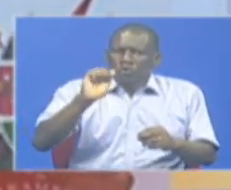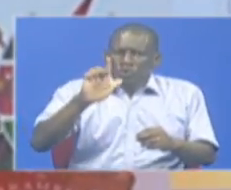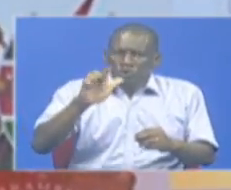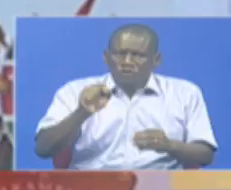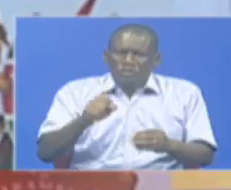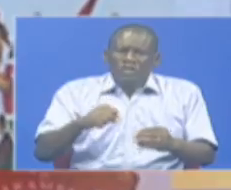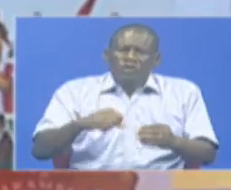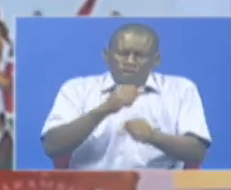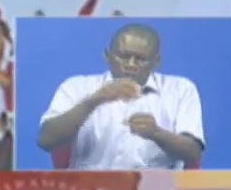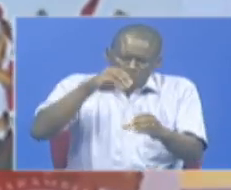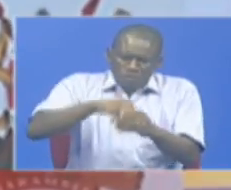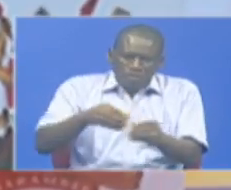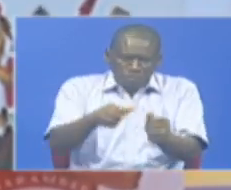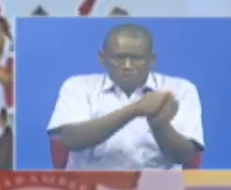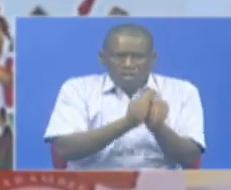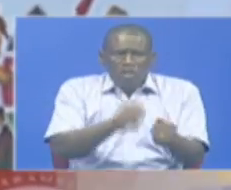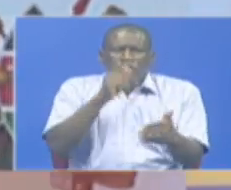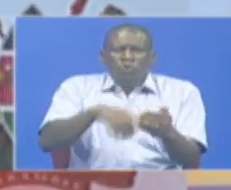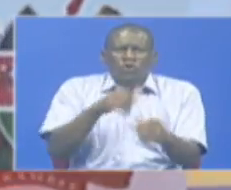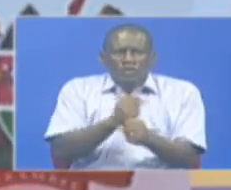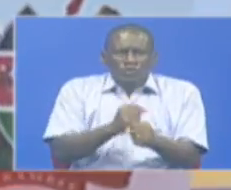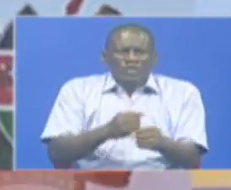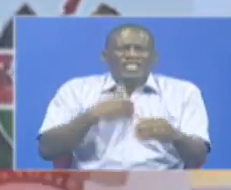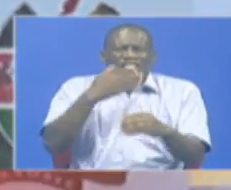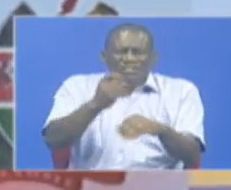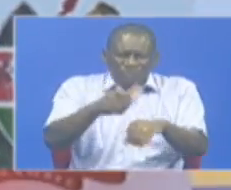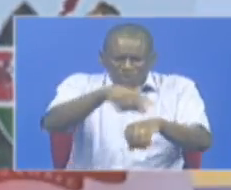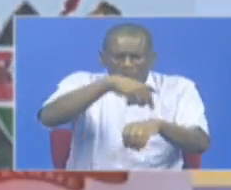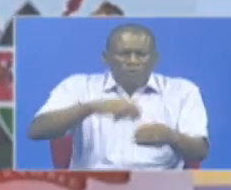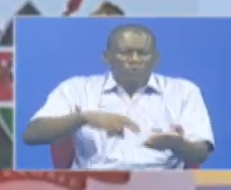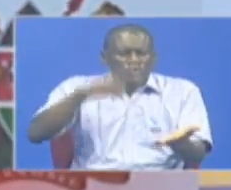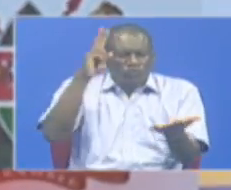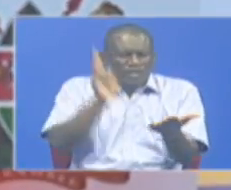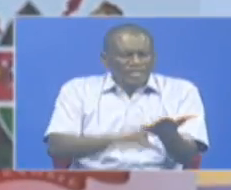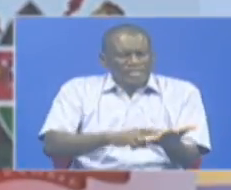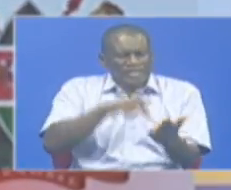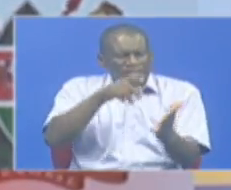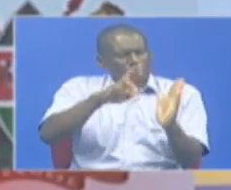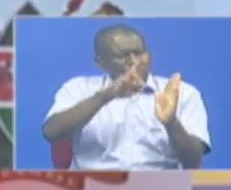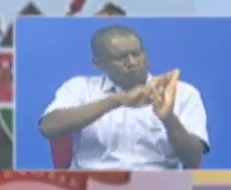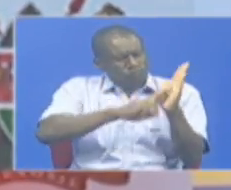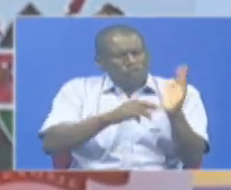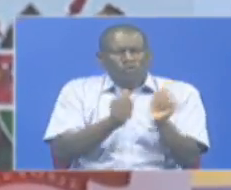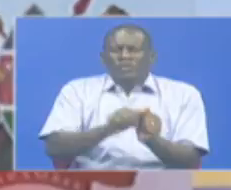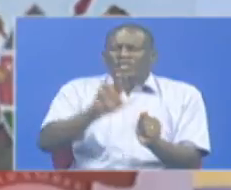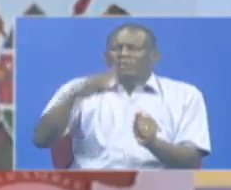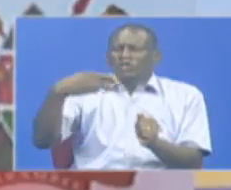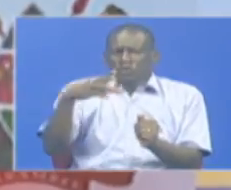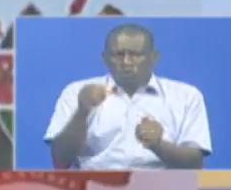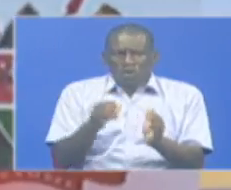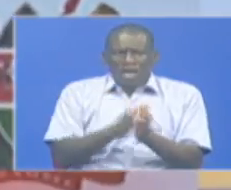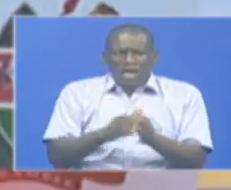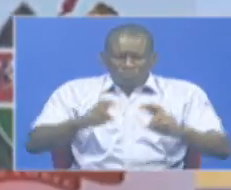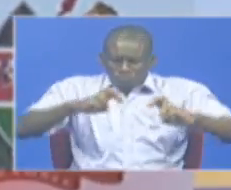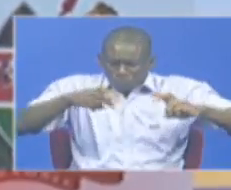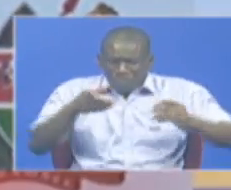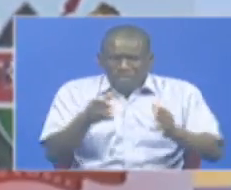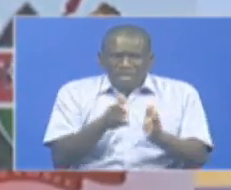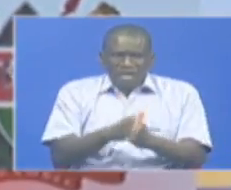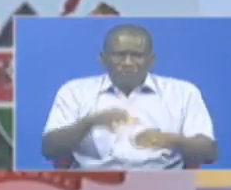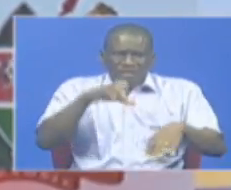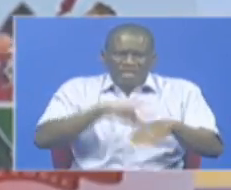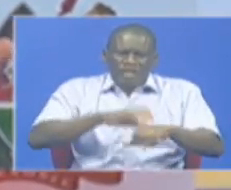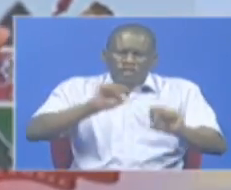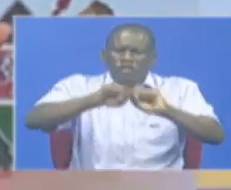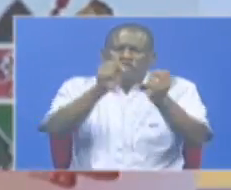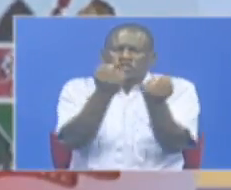next 24 hours is validating these protocols with WHO and CDC, reviewing these protocols and getting our sociologists to work with